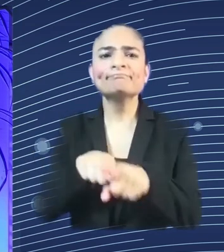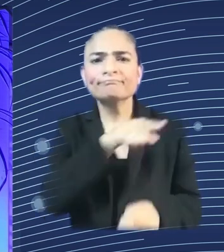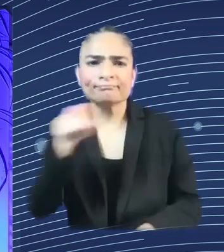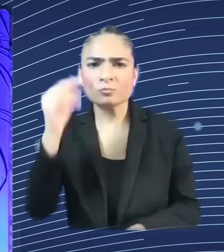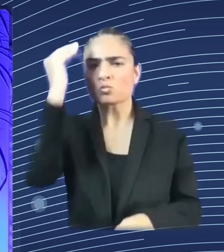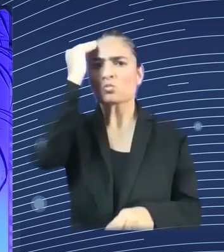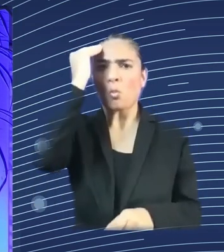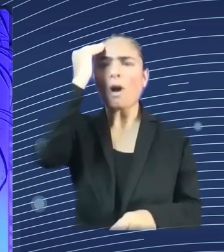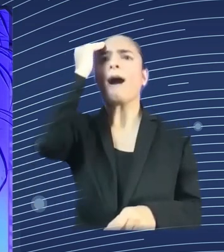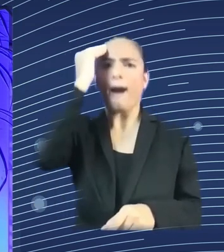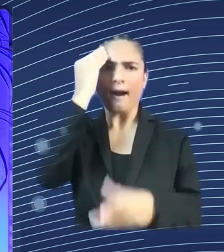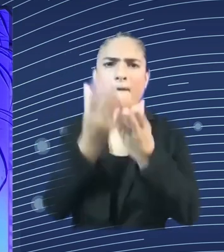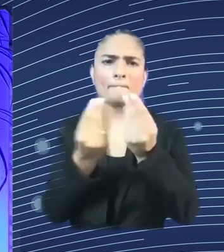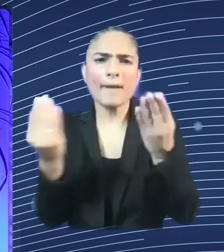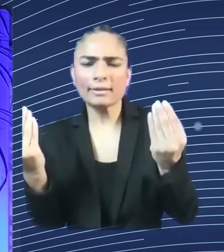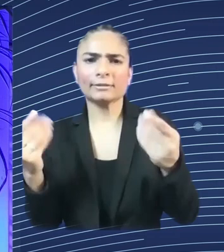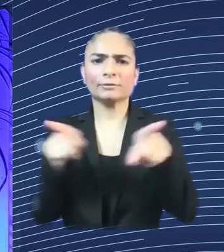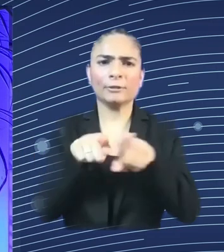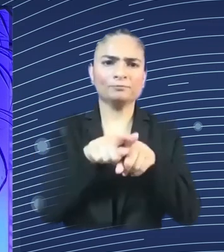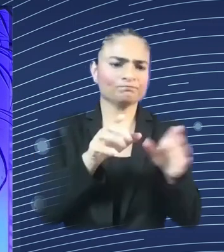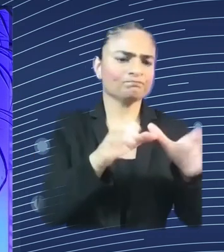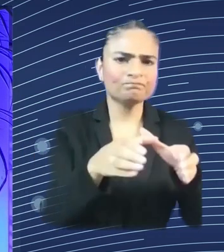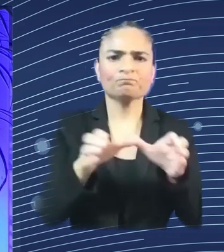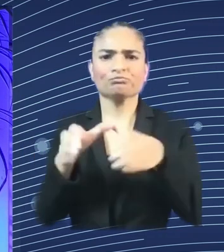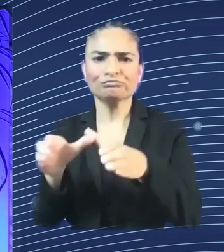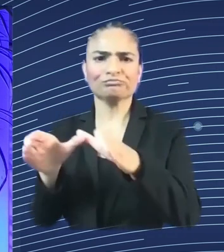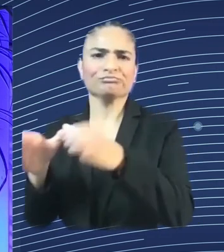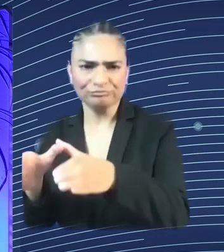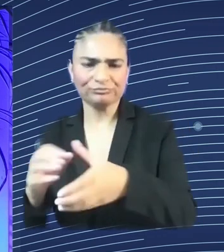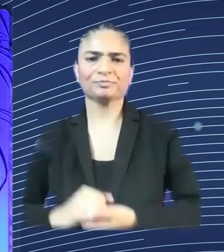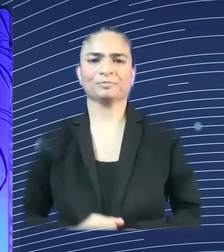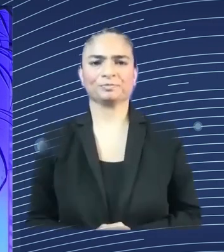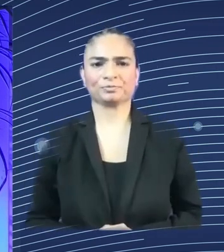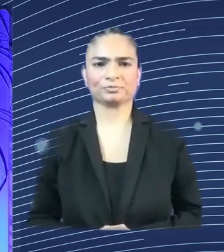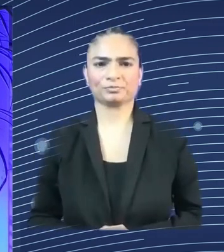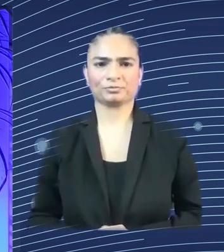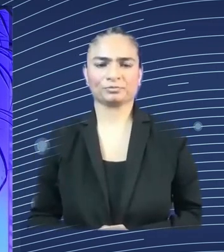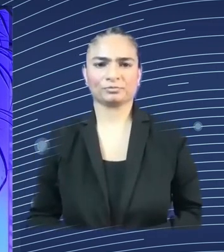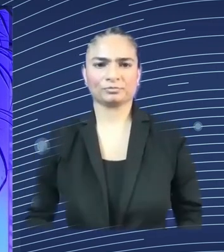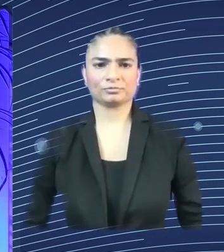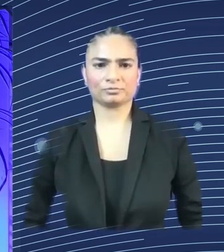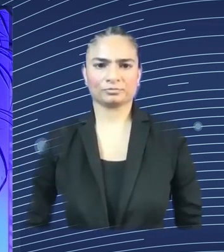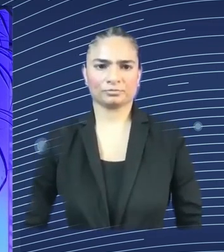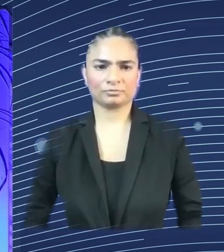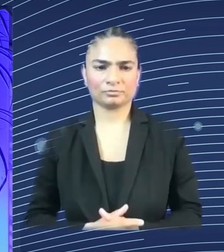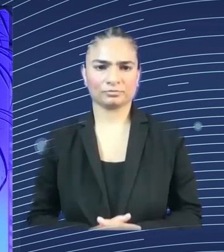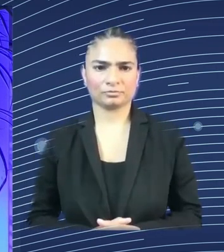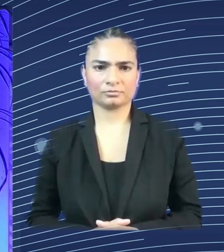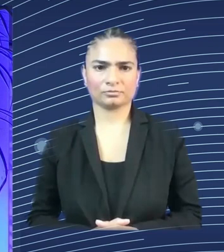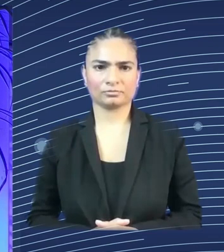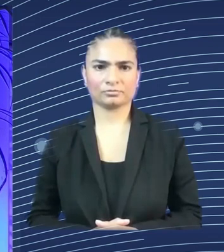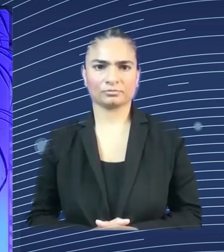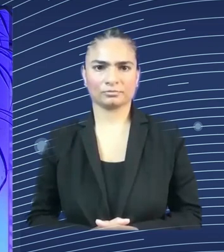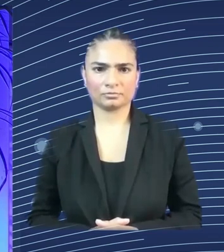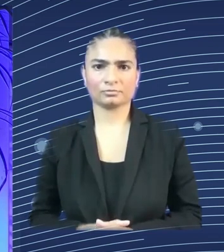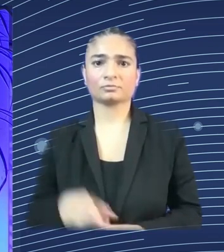time horizon for implementation until 2030. If you want to learn more on this, please visit the Social Economy